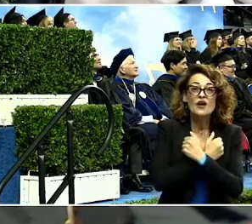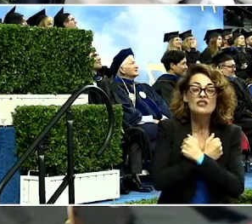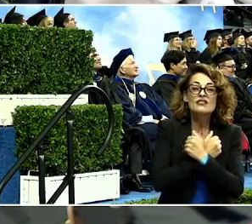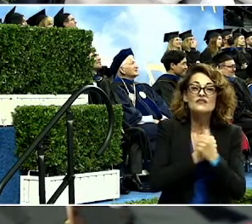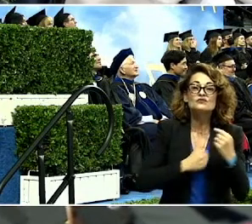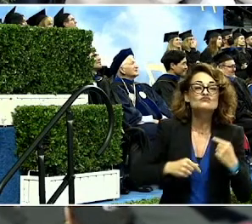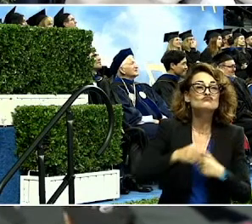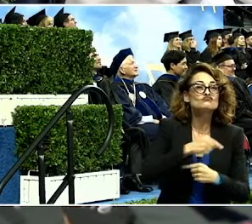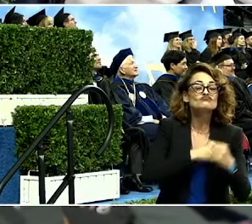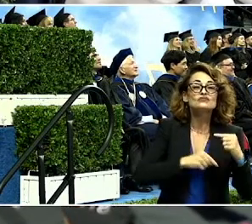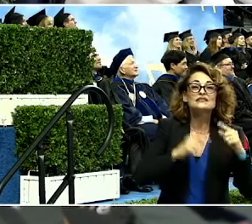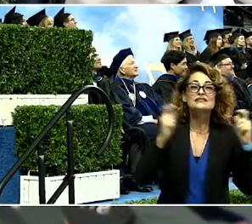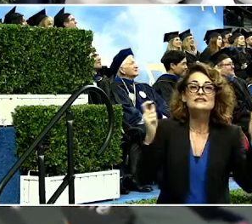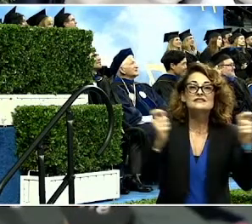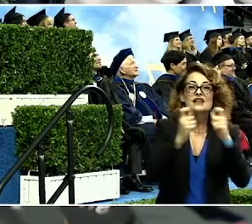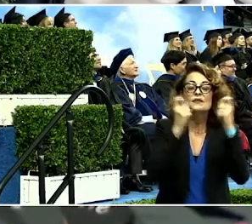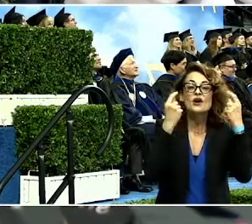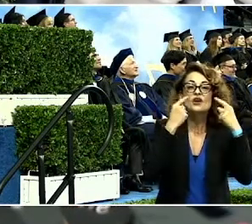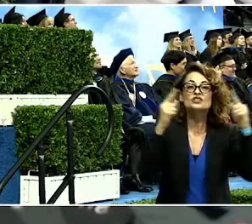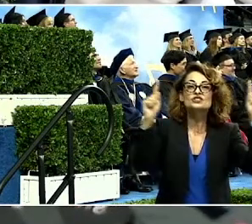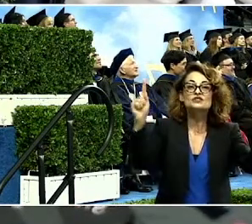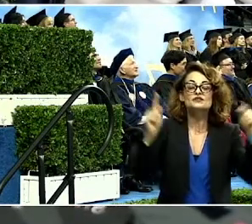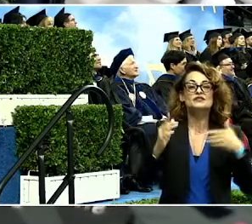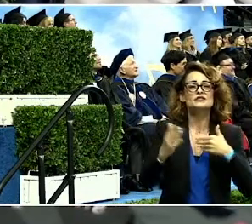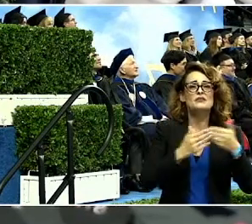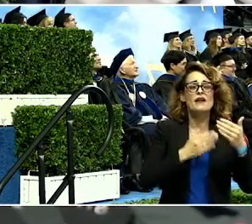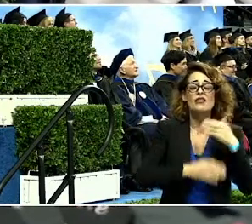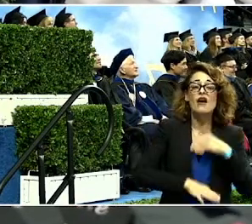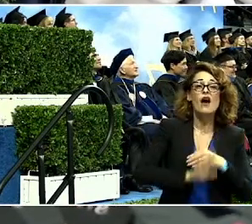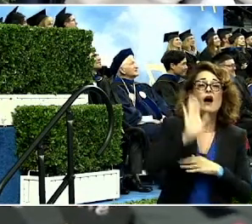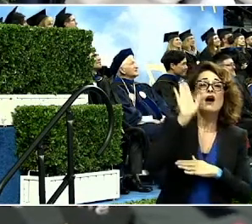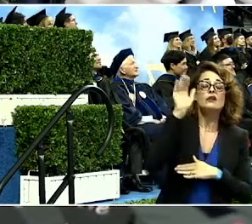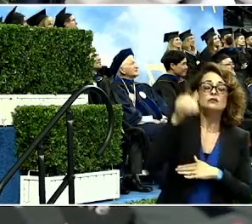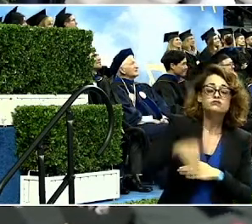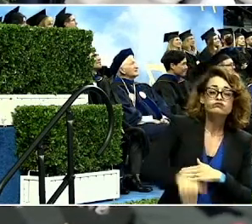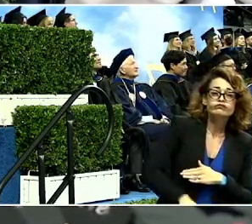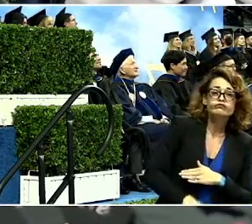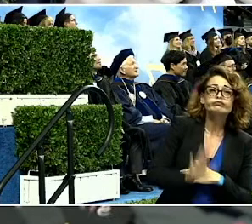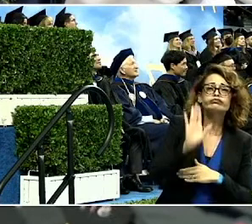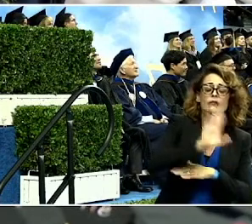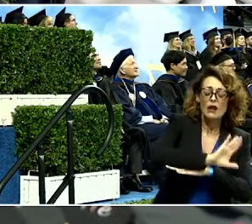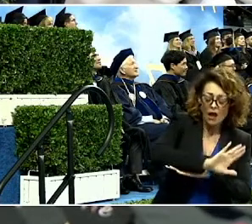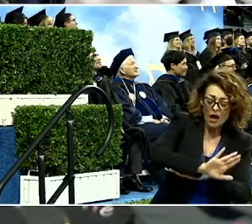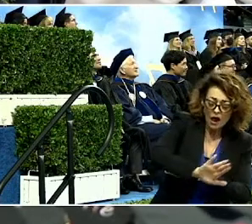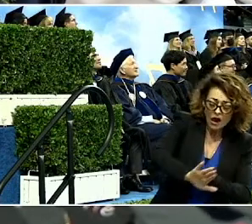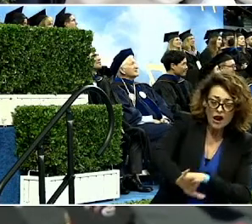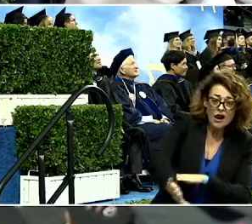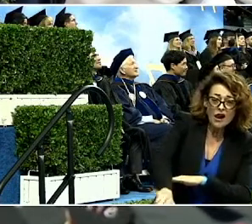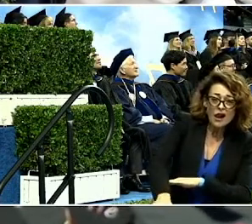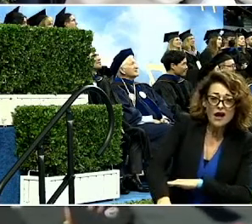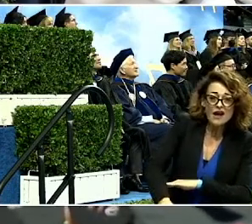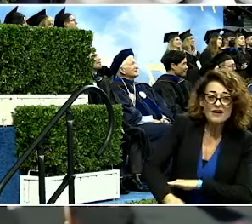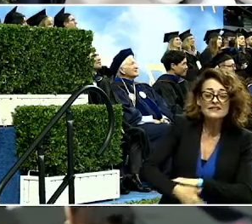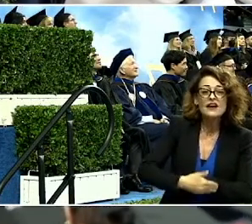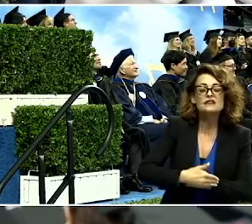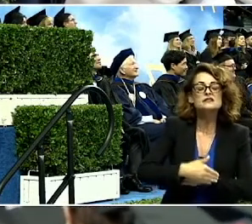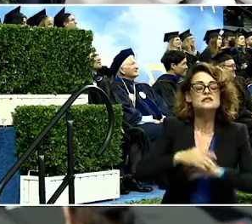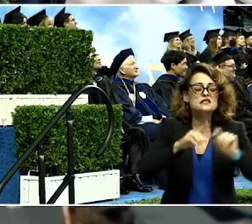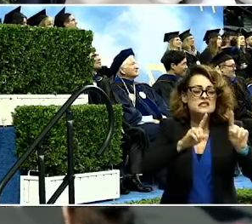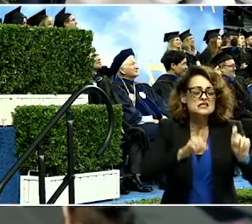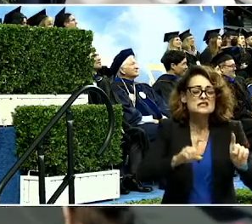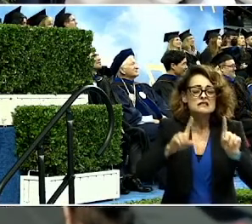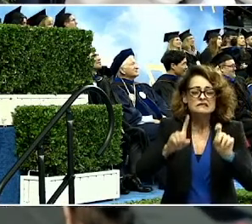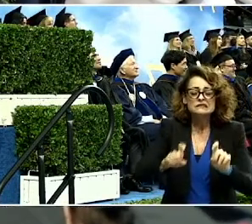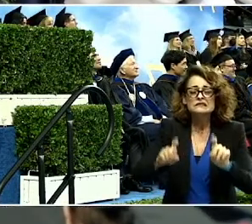our achievements. Despite the highs and the lows, the endless late nights, and the nerves that came with every exam,